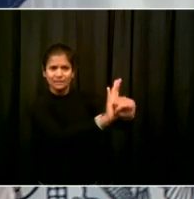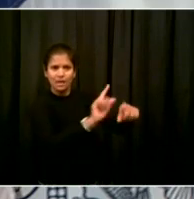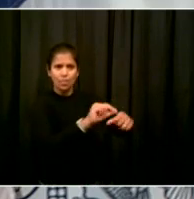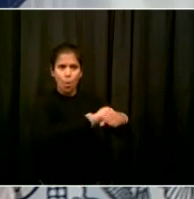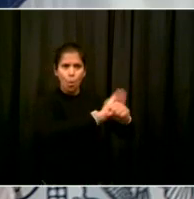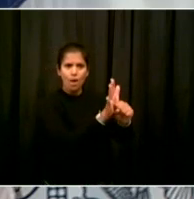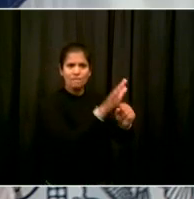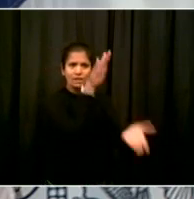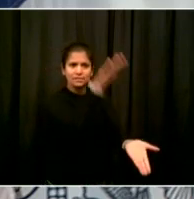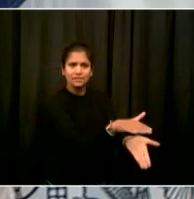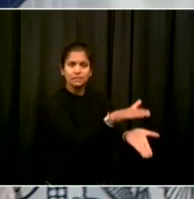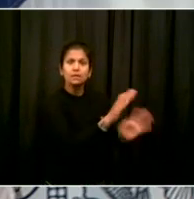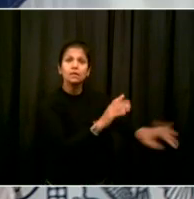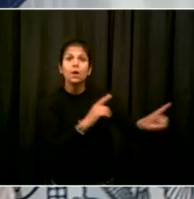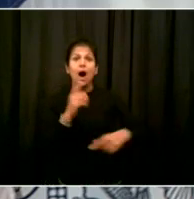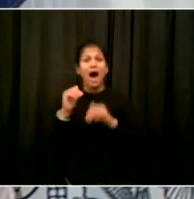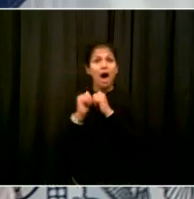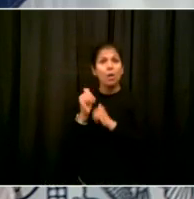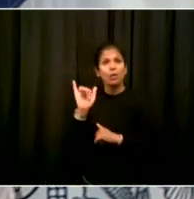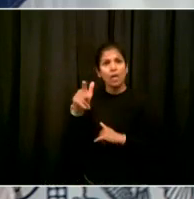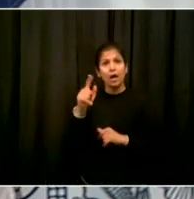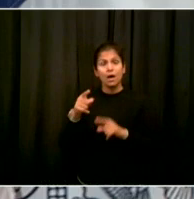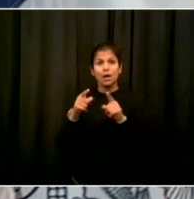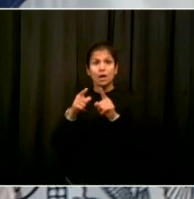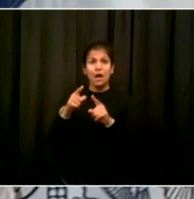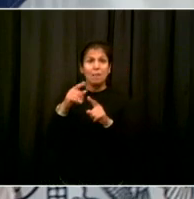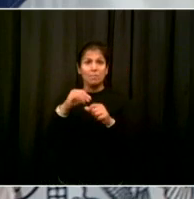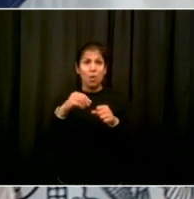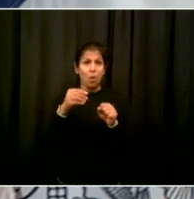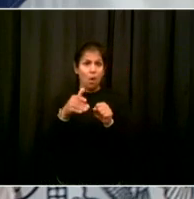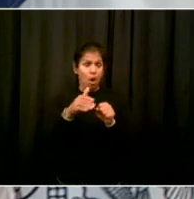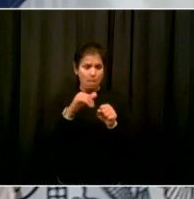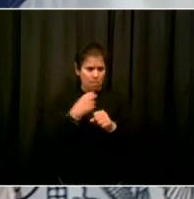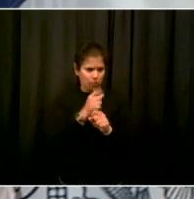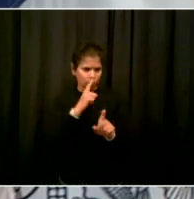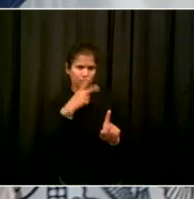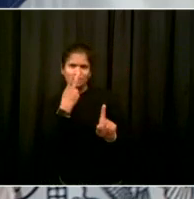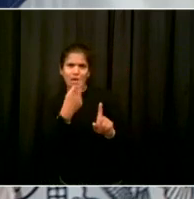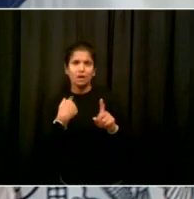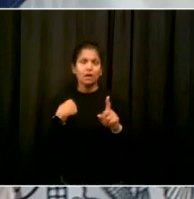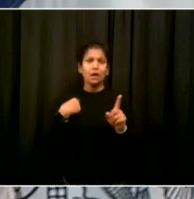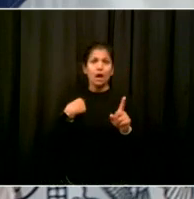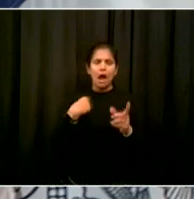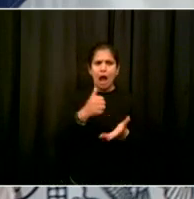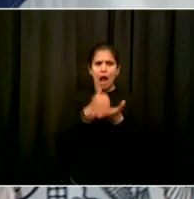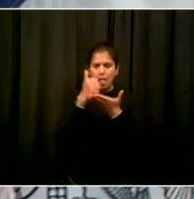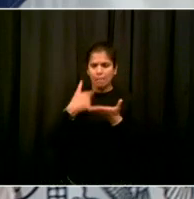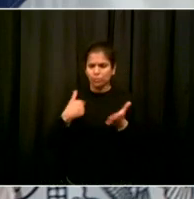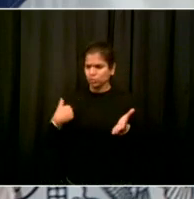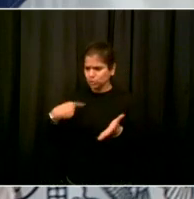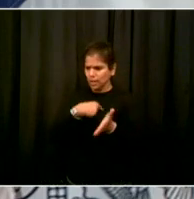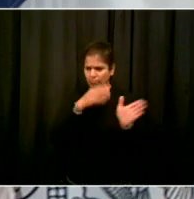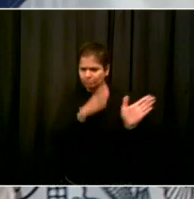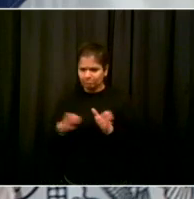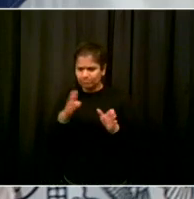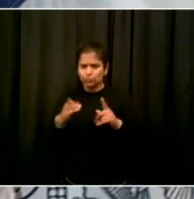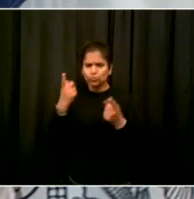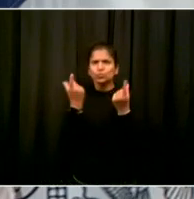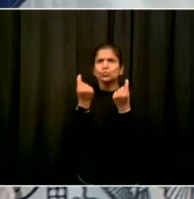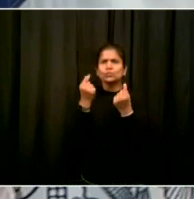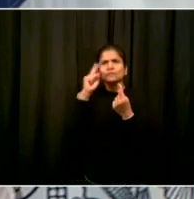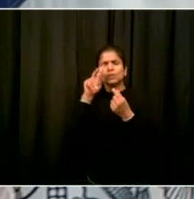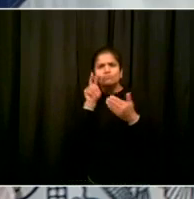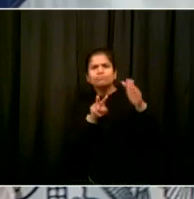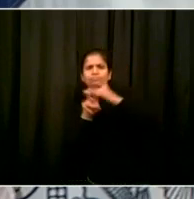from this crisis. That effort by the people of the city who have proven incredible resilience and